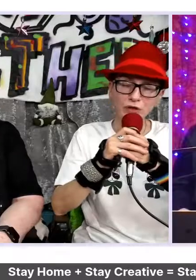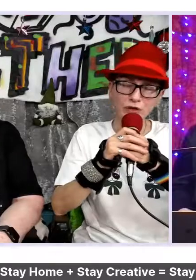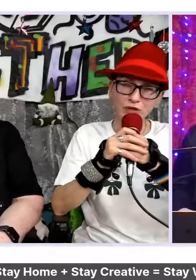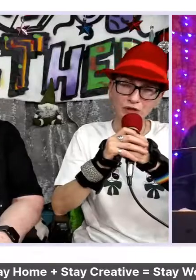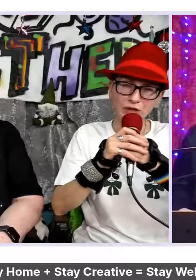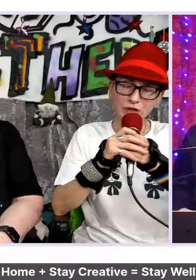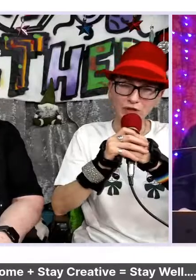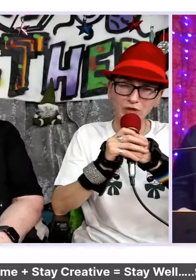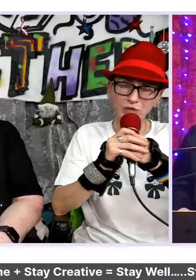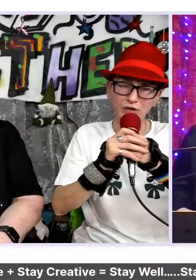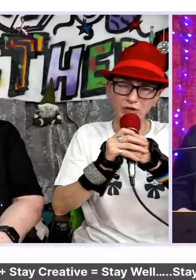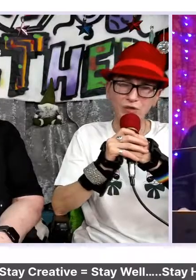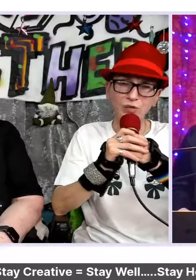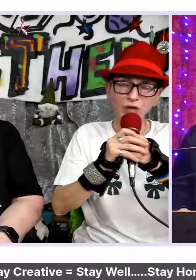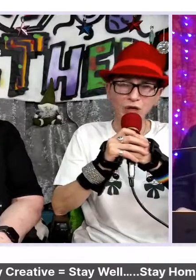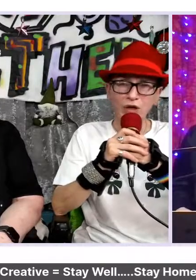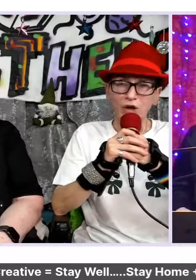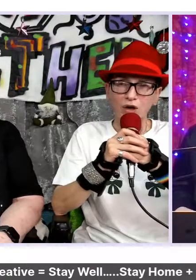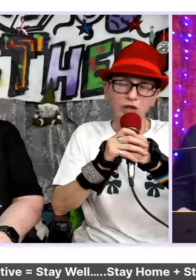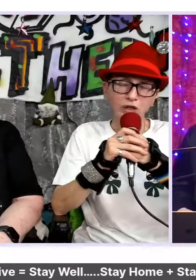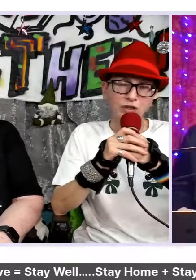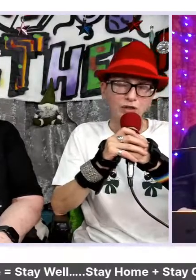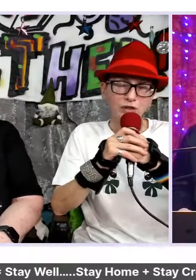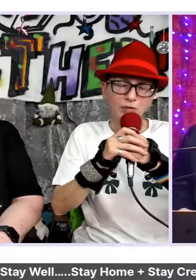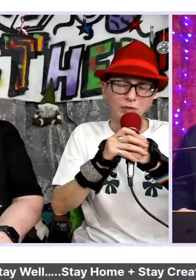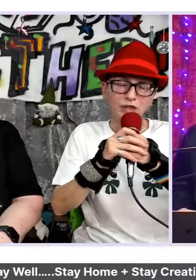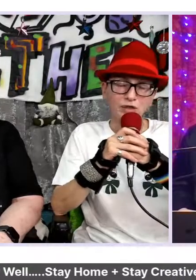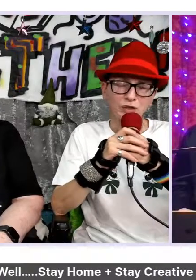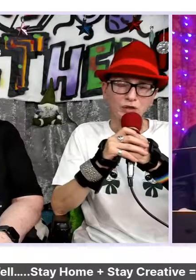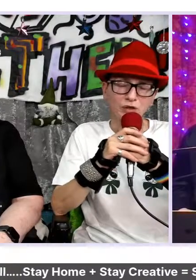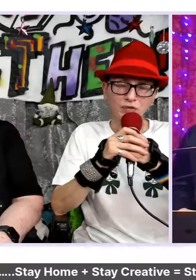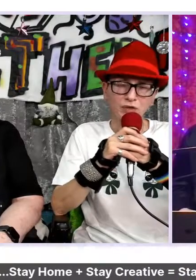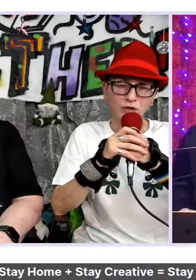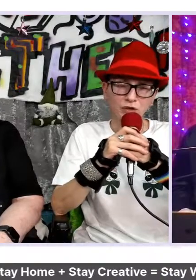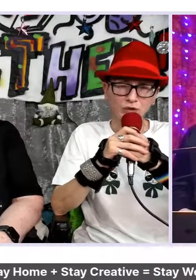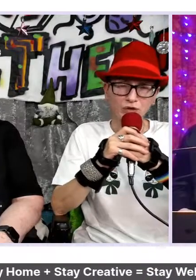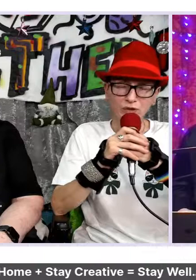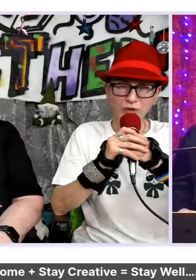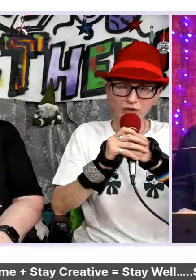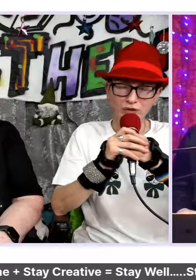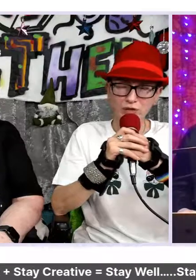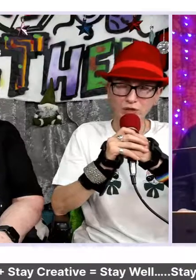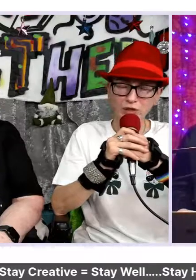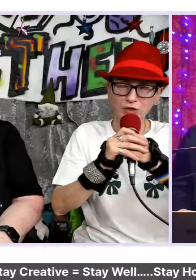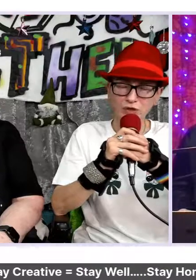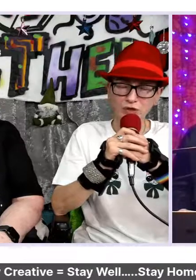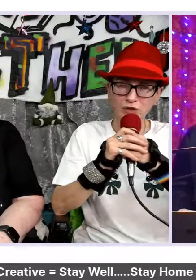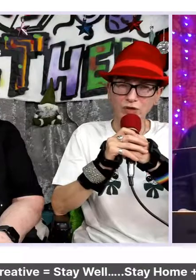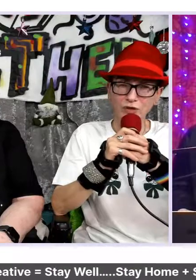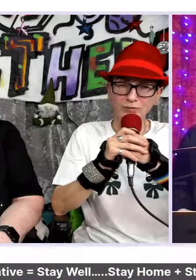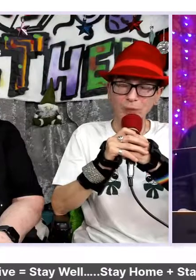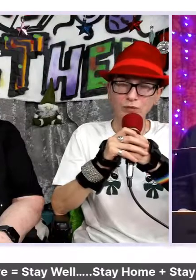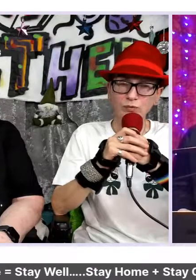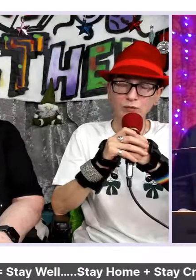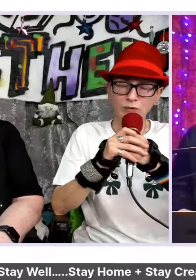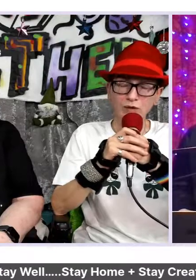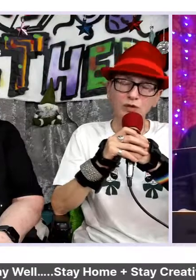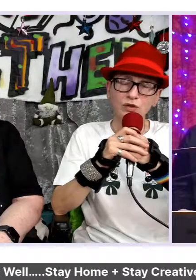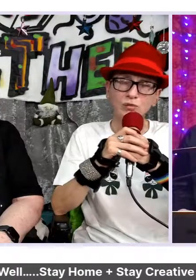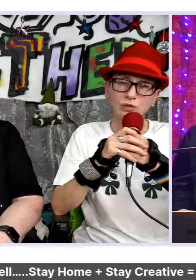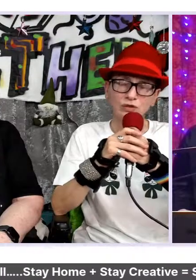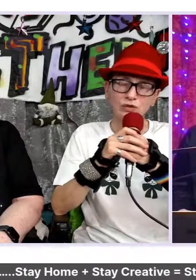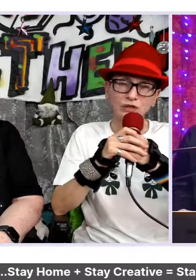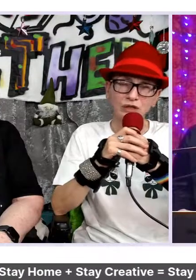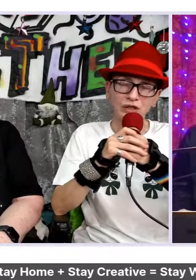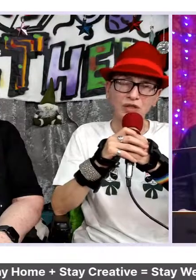they're creating live sound. I did admit to having knocked out the soundtrack for Charlie and the